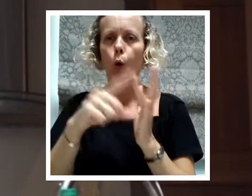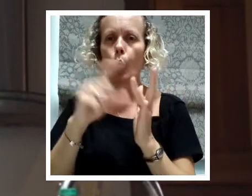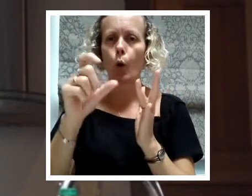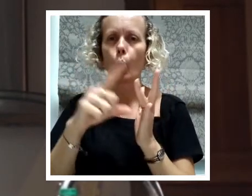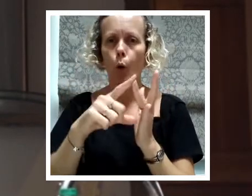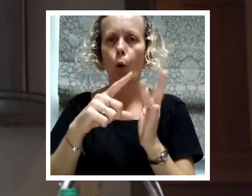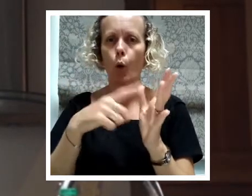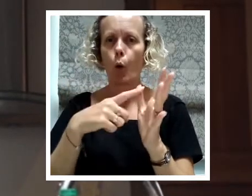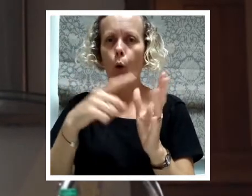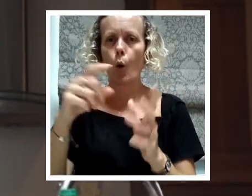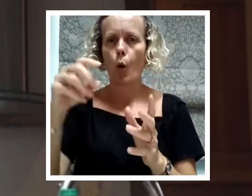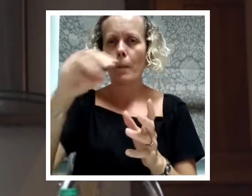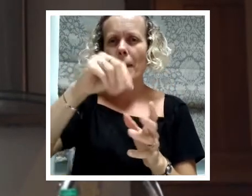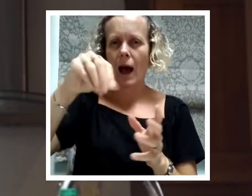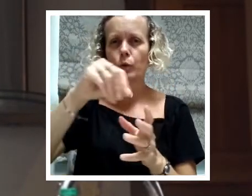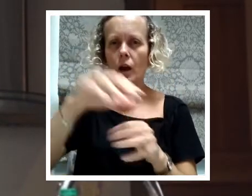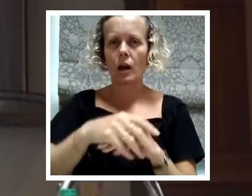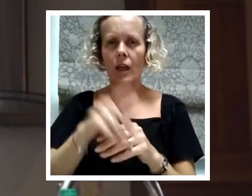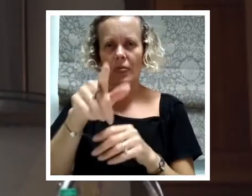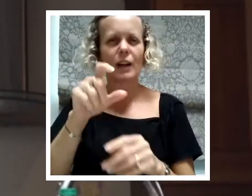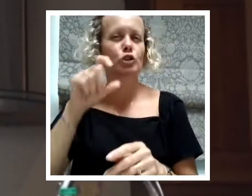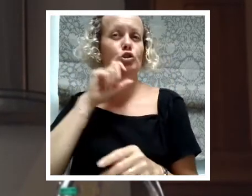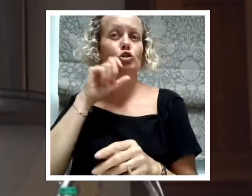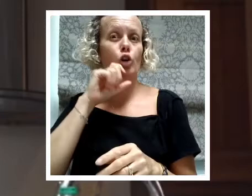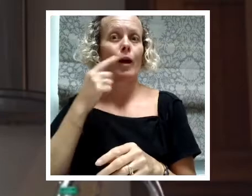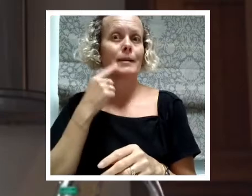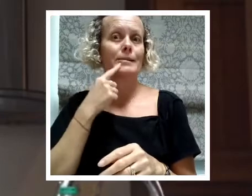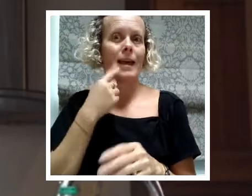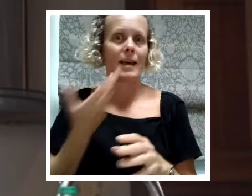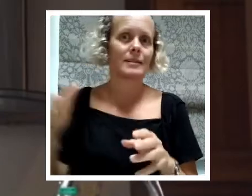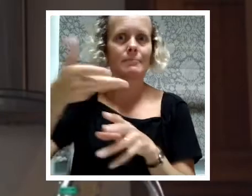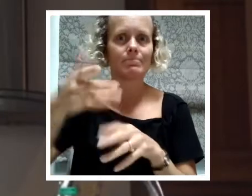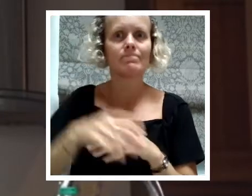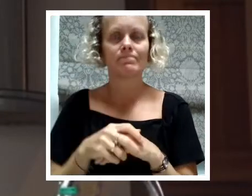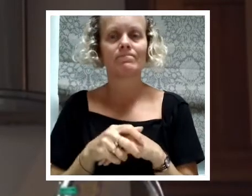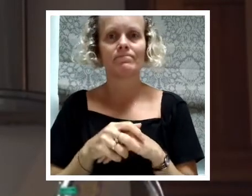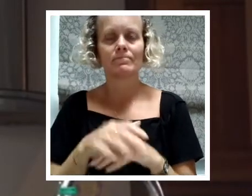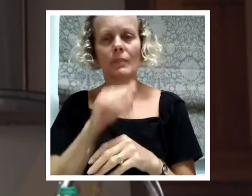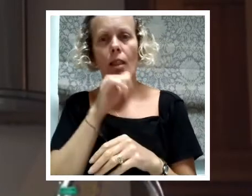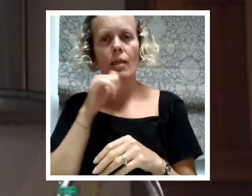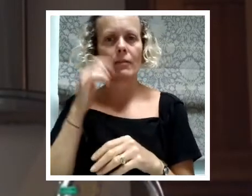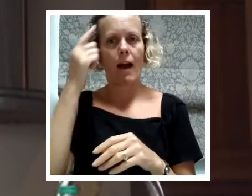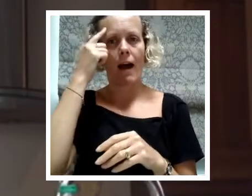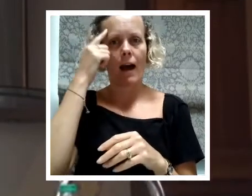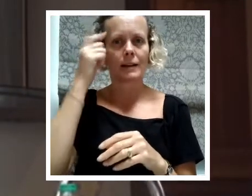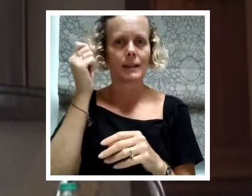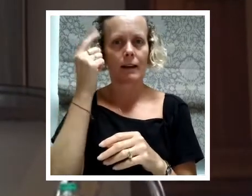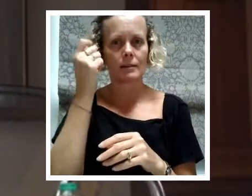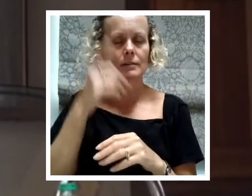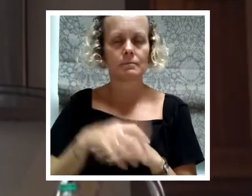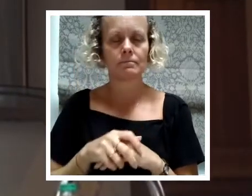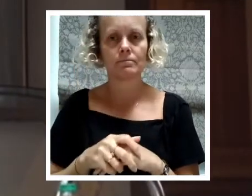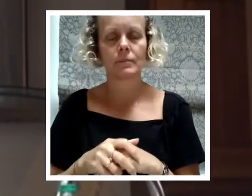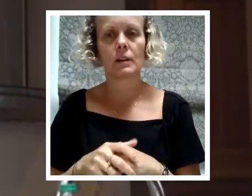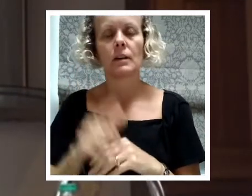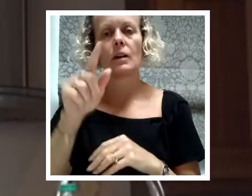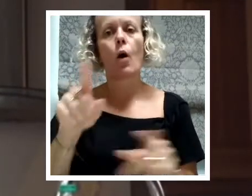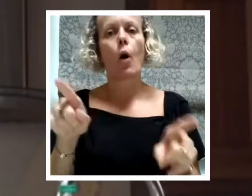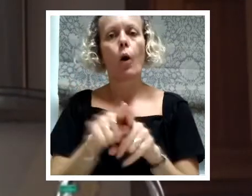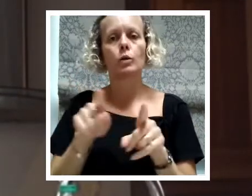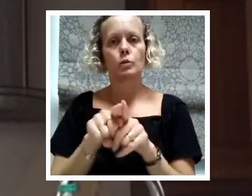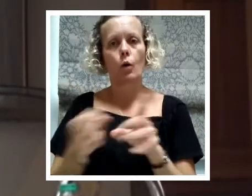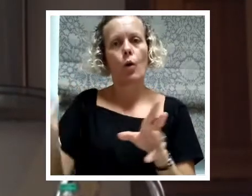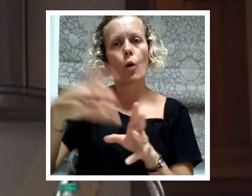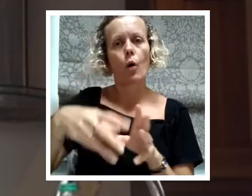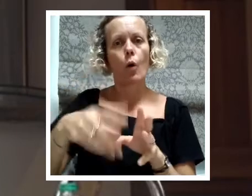That adds our chocolatey taste, our chippy chocky muffins. I don't know why Mrs. Moore comes up with these ideas, never mind. And also in here we